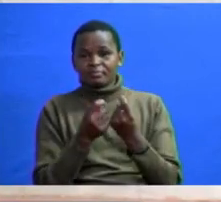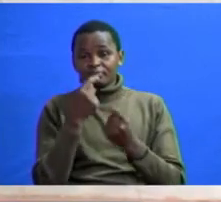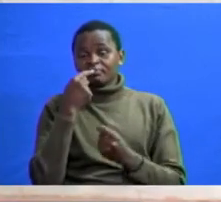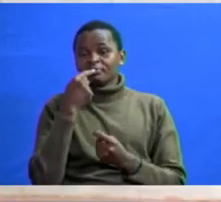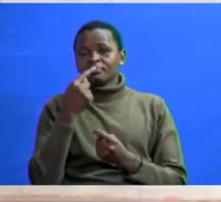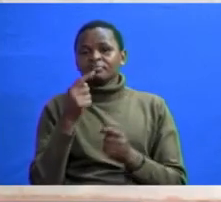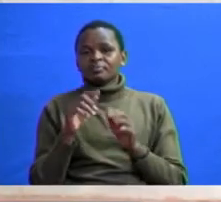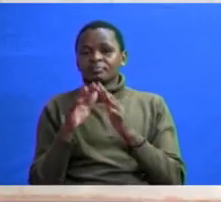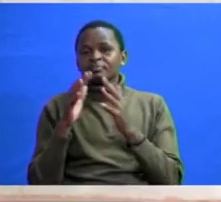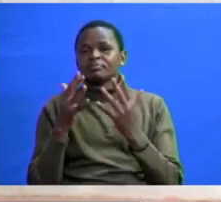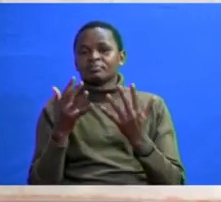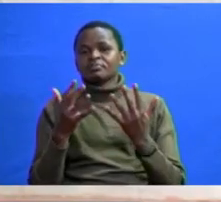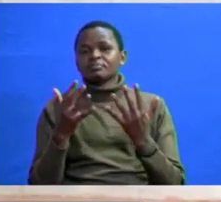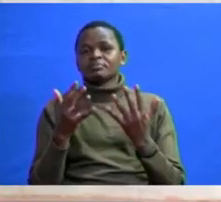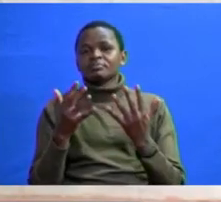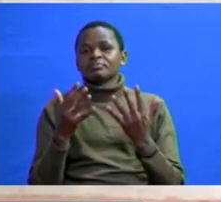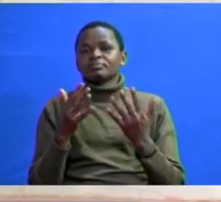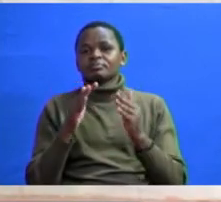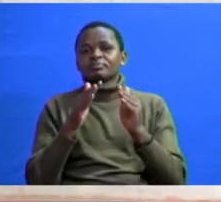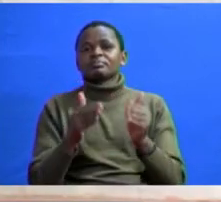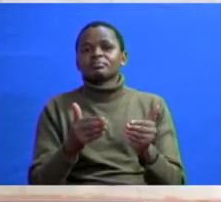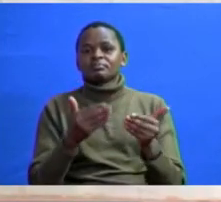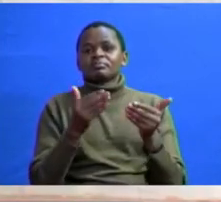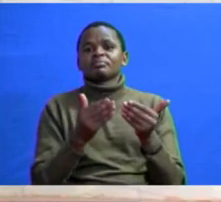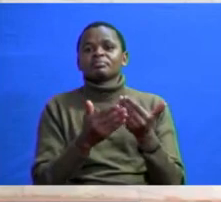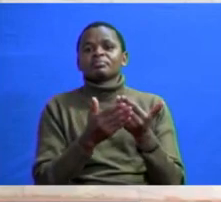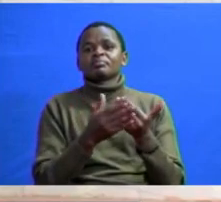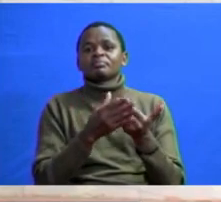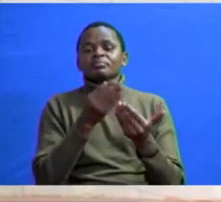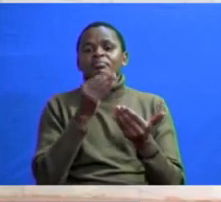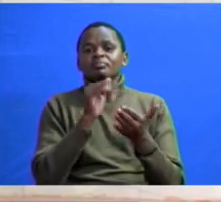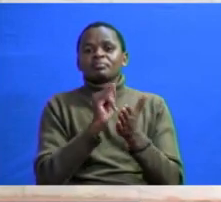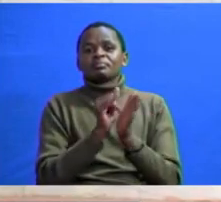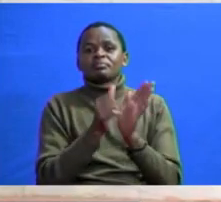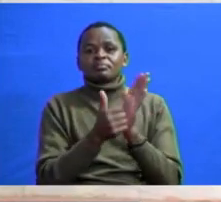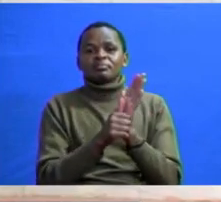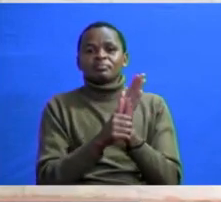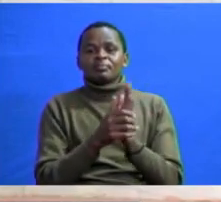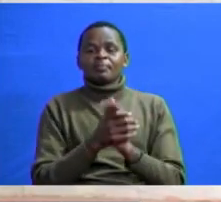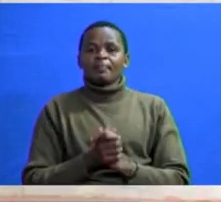and how you actually offer remedy to that particular problem.